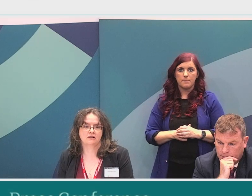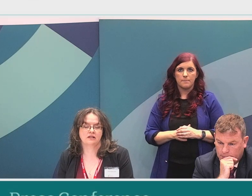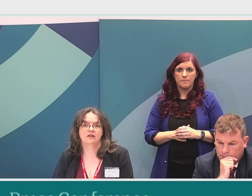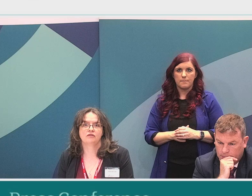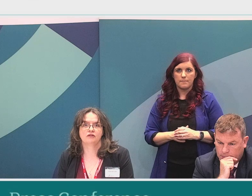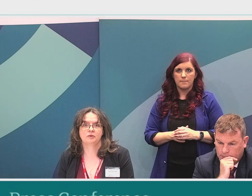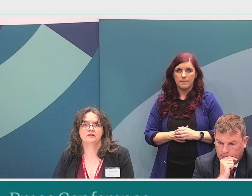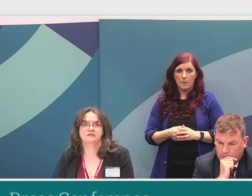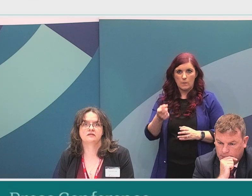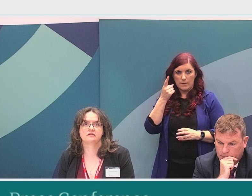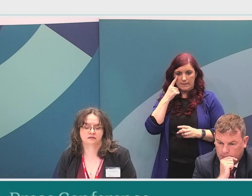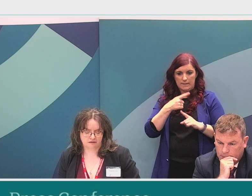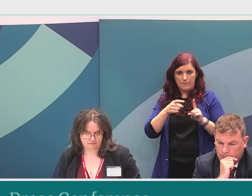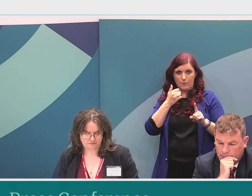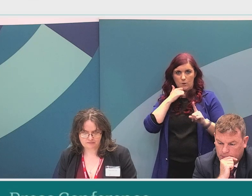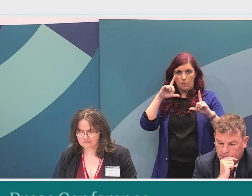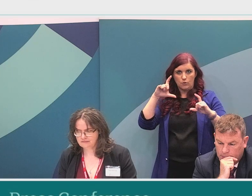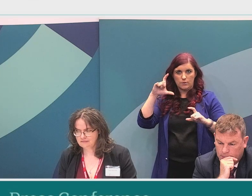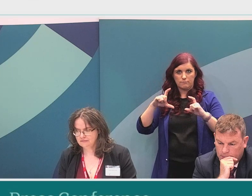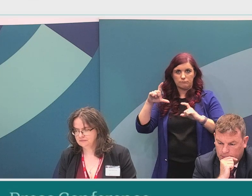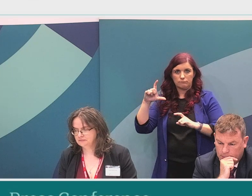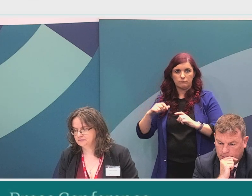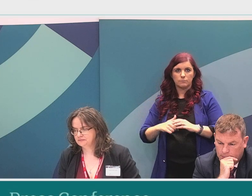particularly for females.